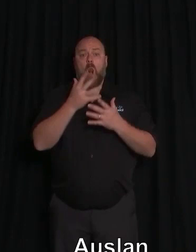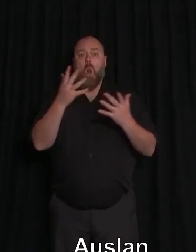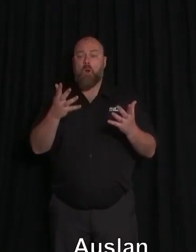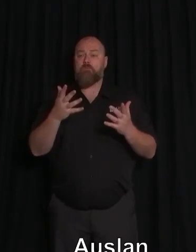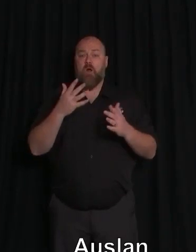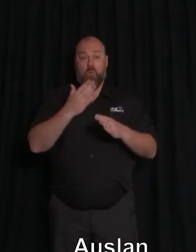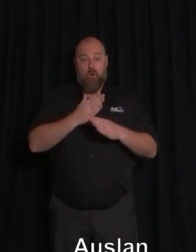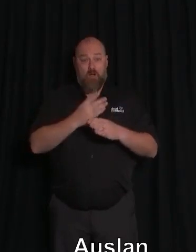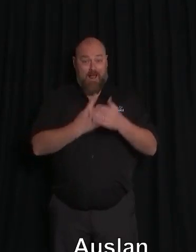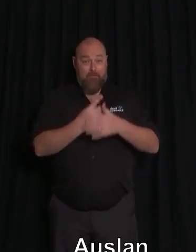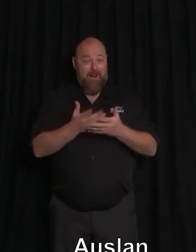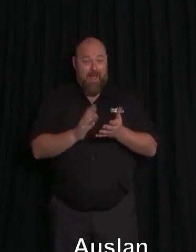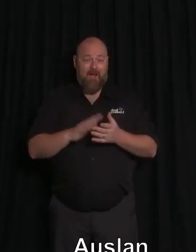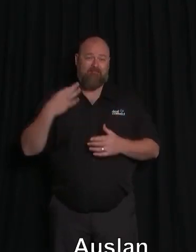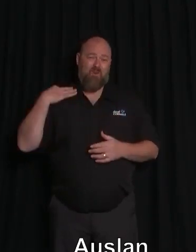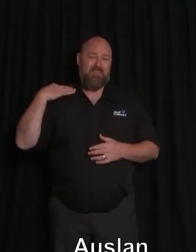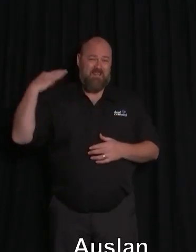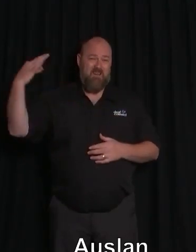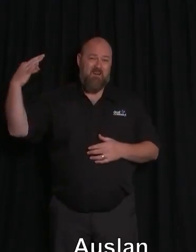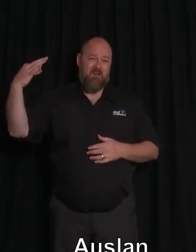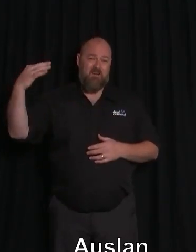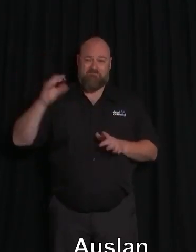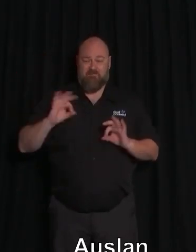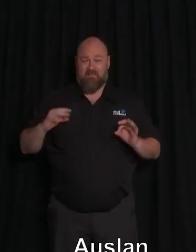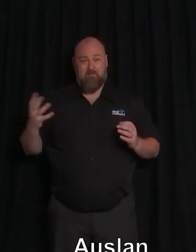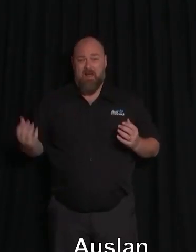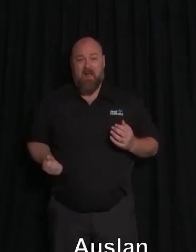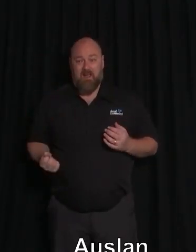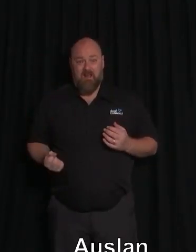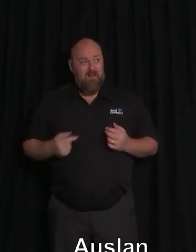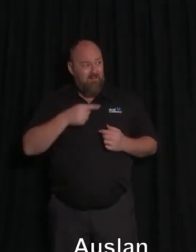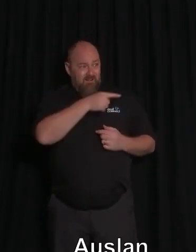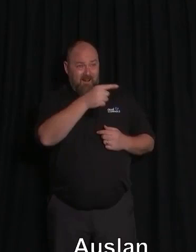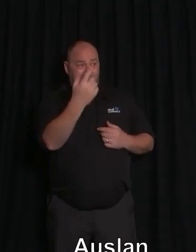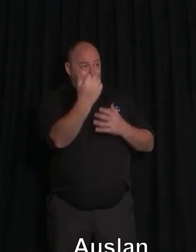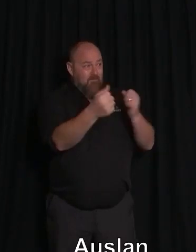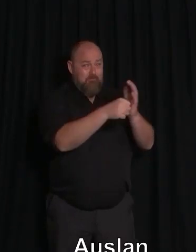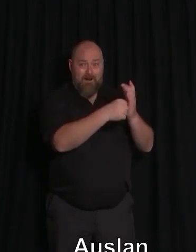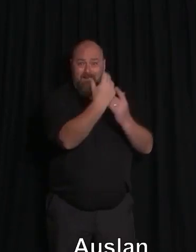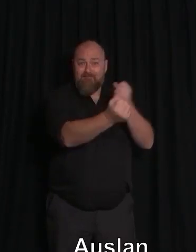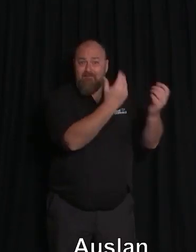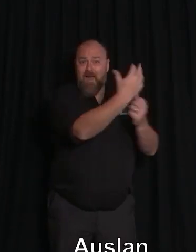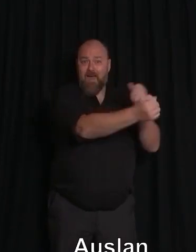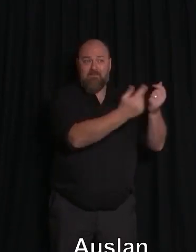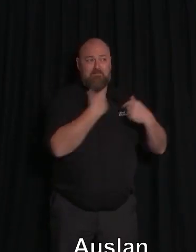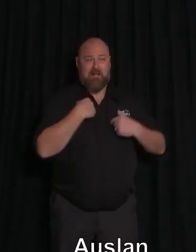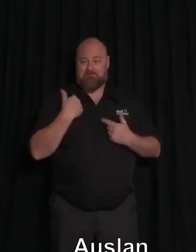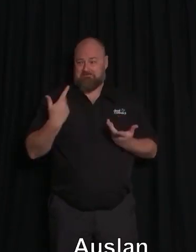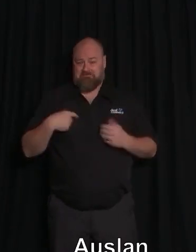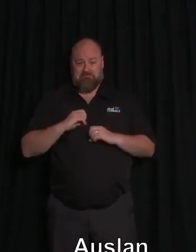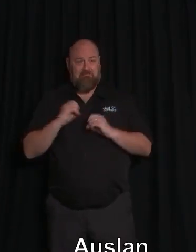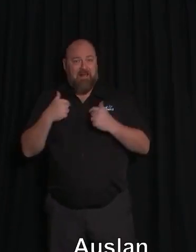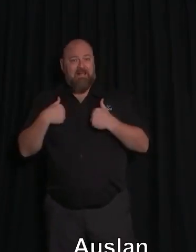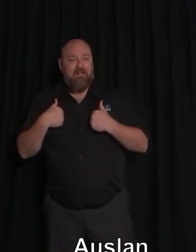done for the LGBTI movements. You know, like there is money out there and we're not accessing it. I mean, if you're interested, you know, the